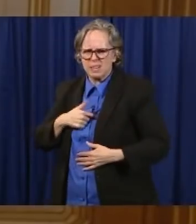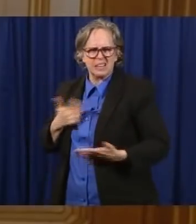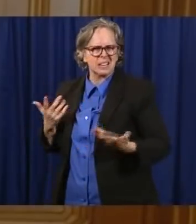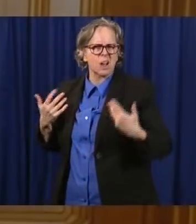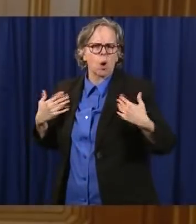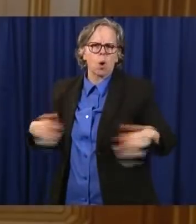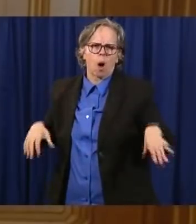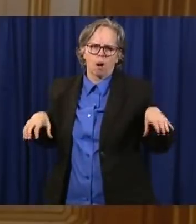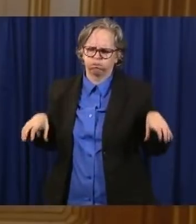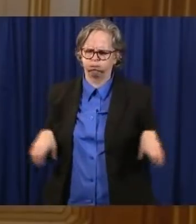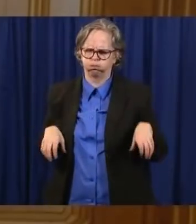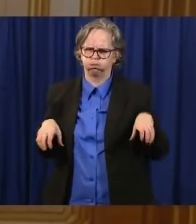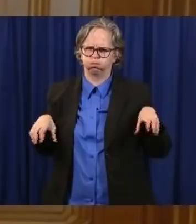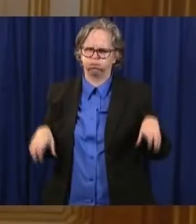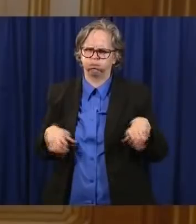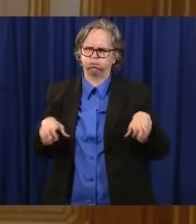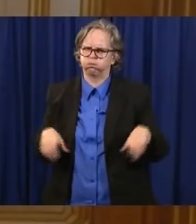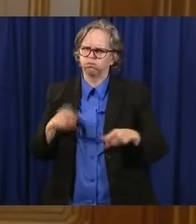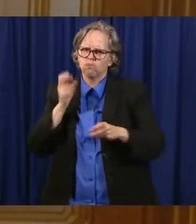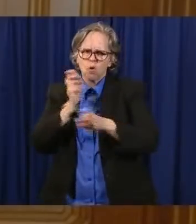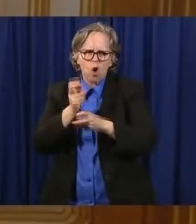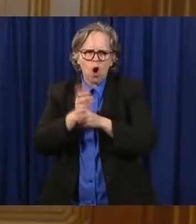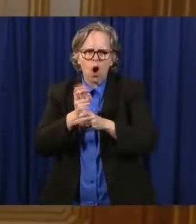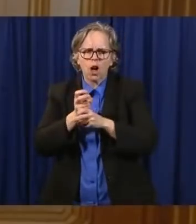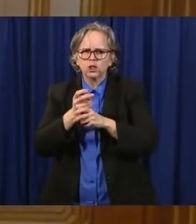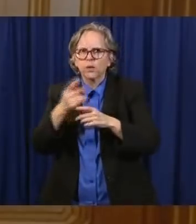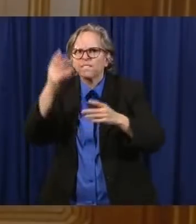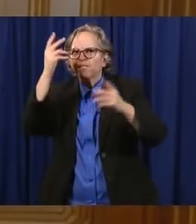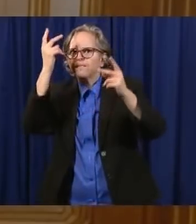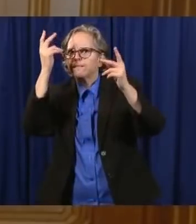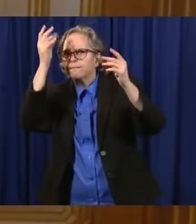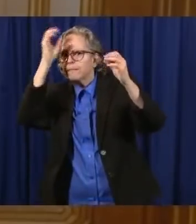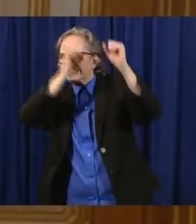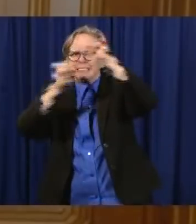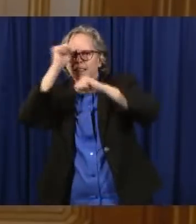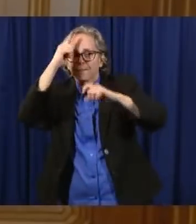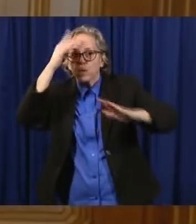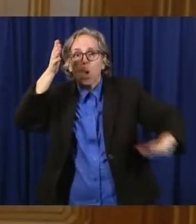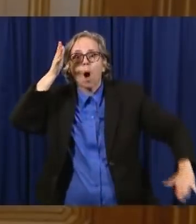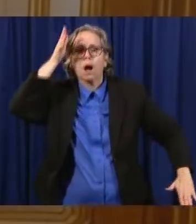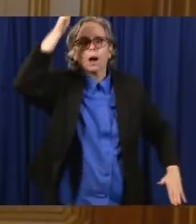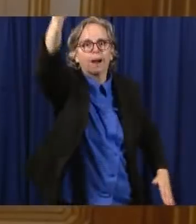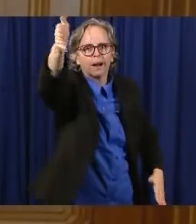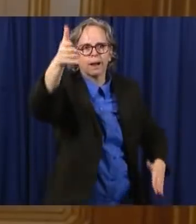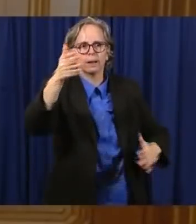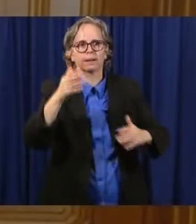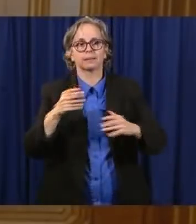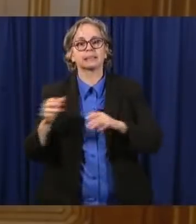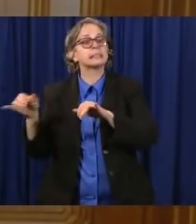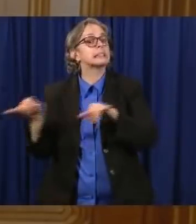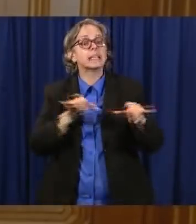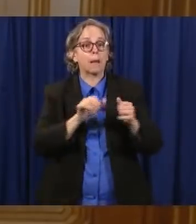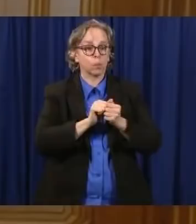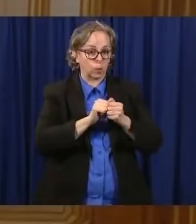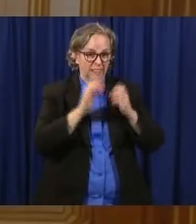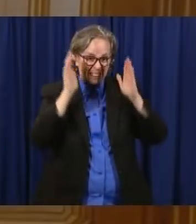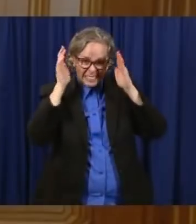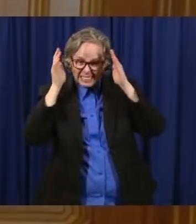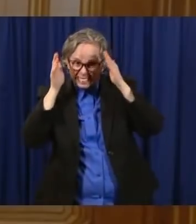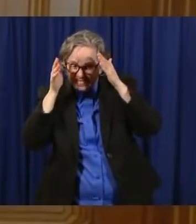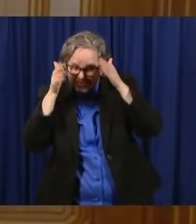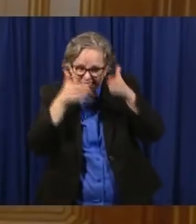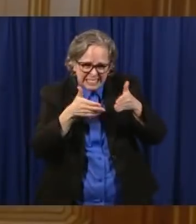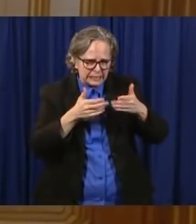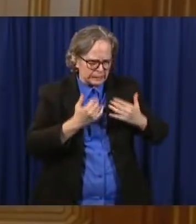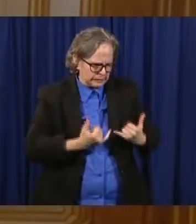on how we come back from this as we were when we focused on stay-at-home orders